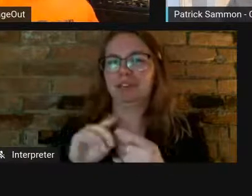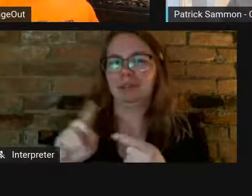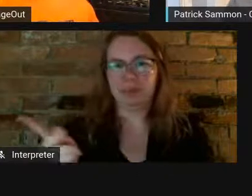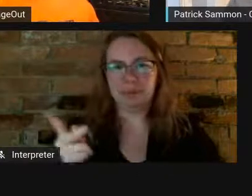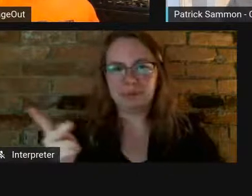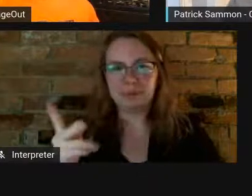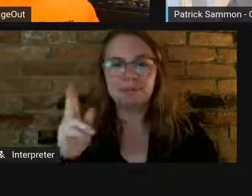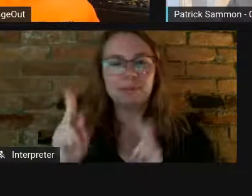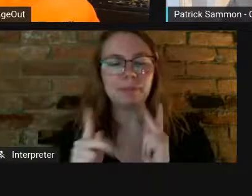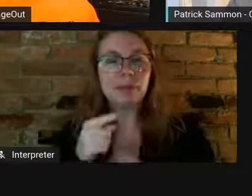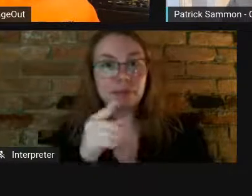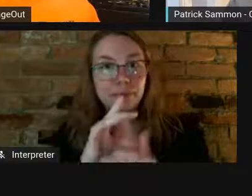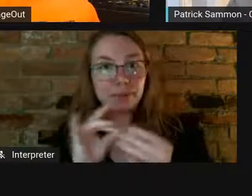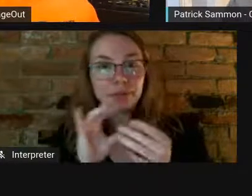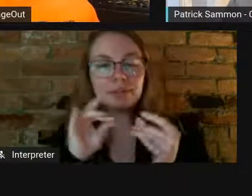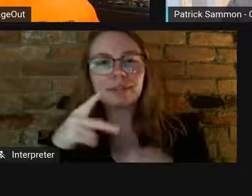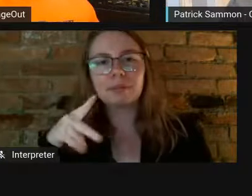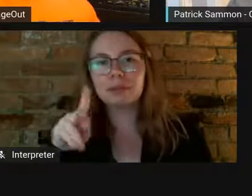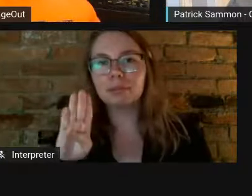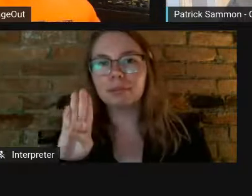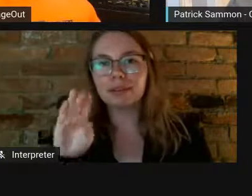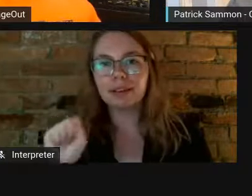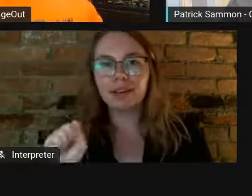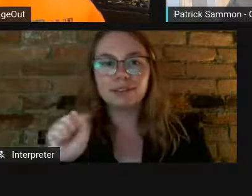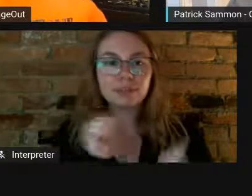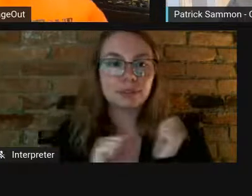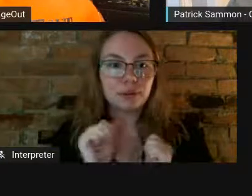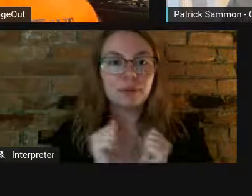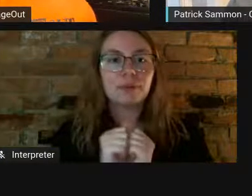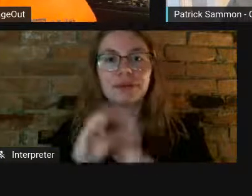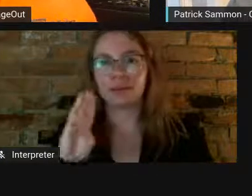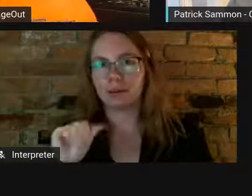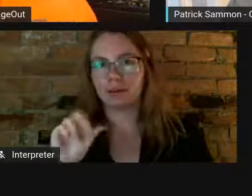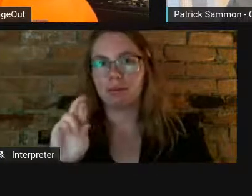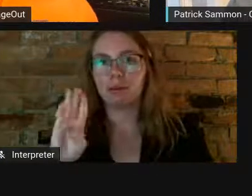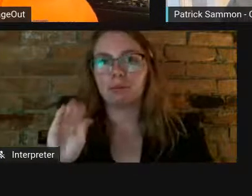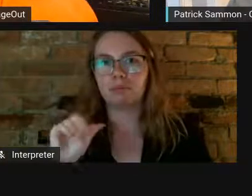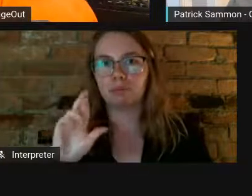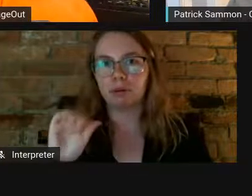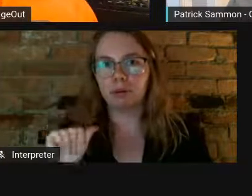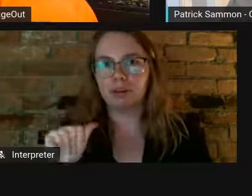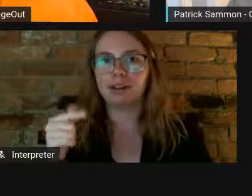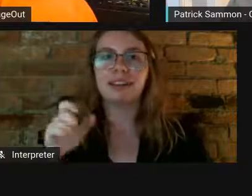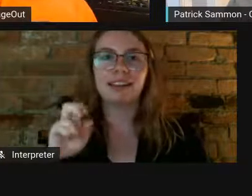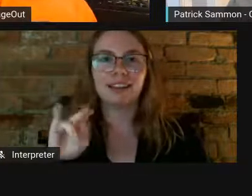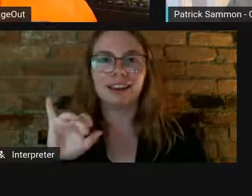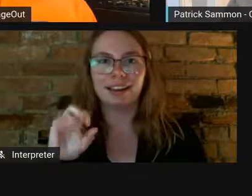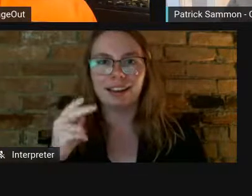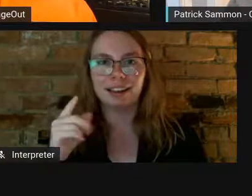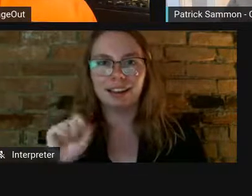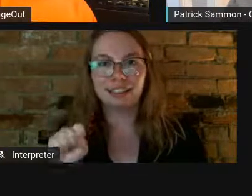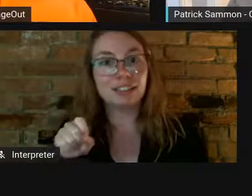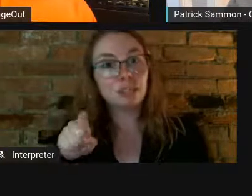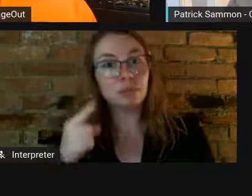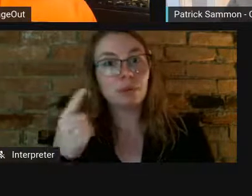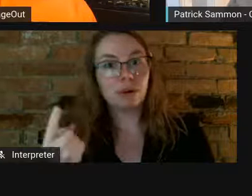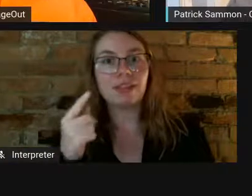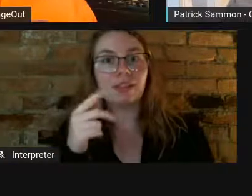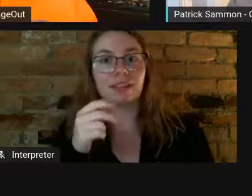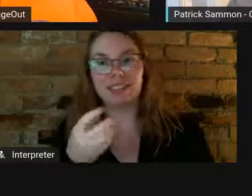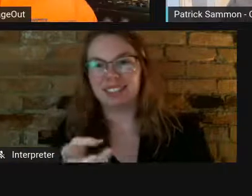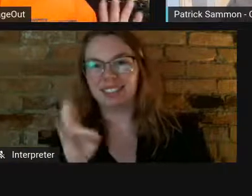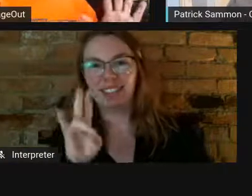the PBS show with Barbara Giddings was one of the guest lesbians. And I thought that was so fascinating,